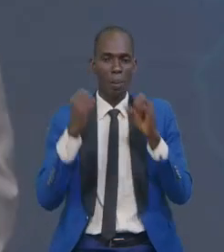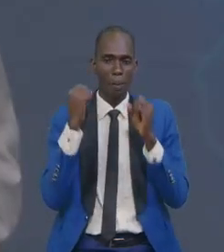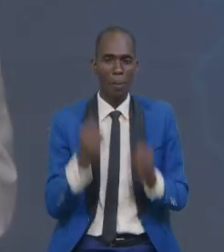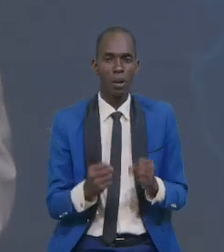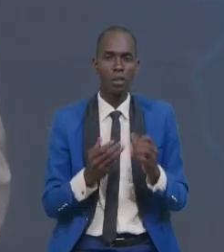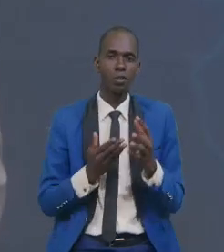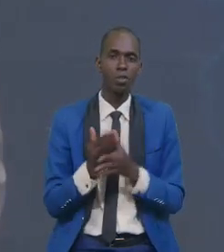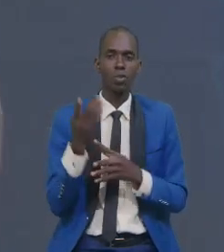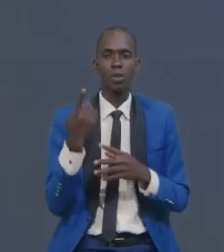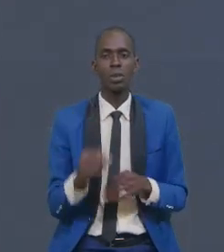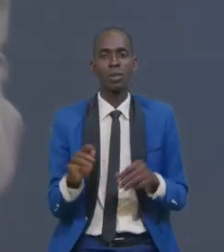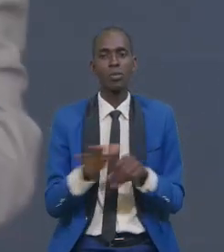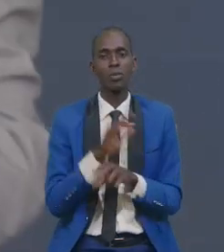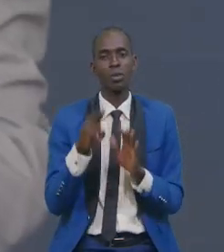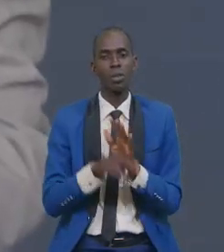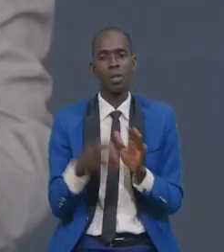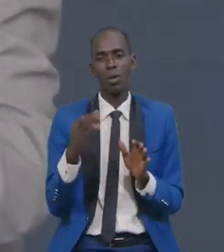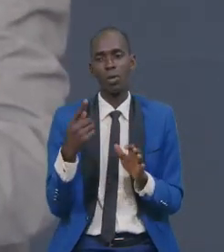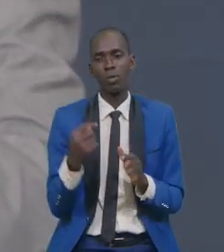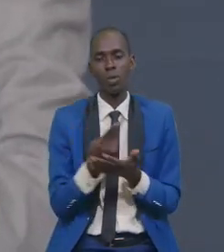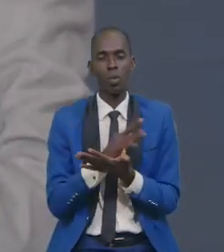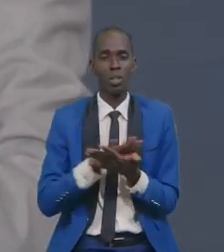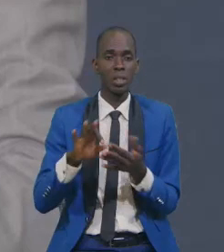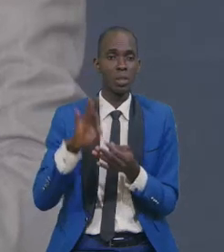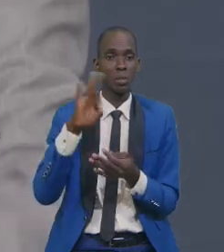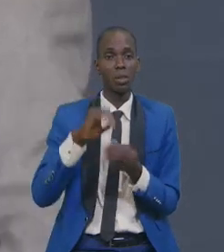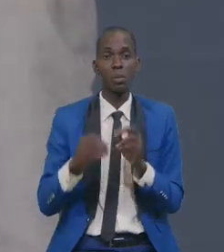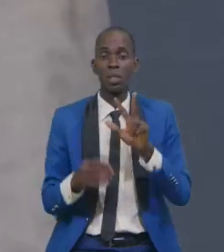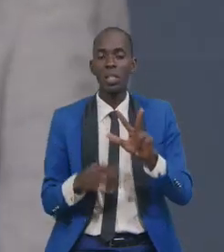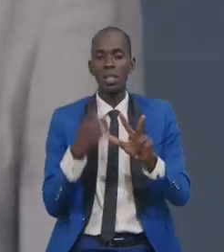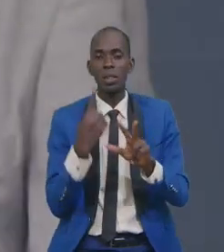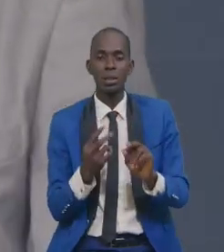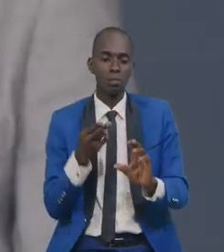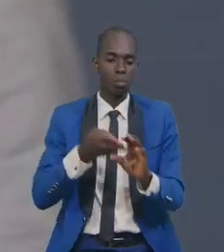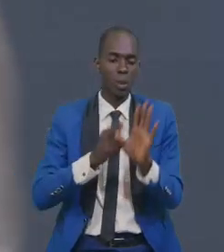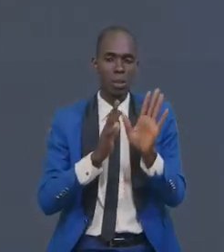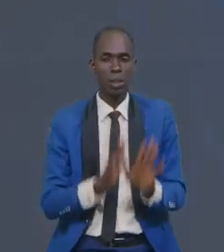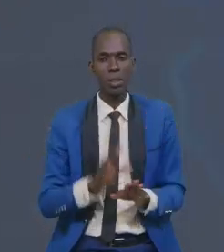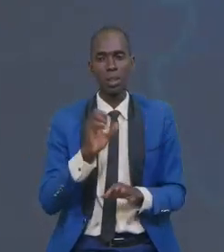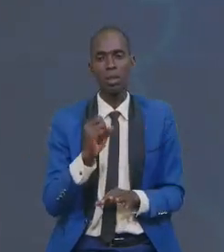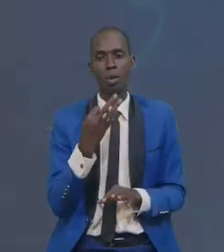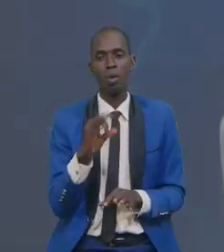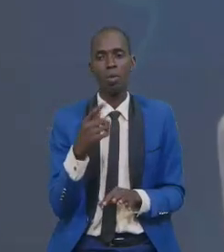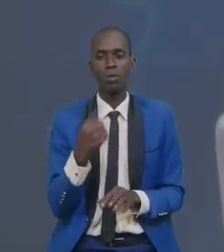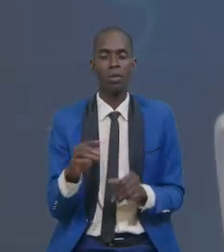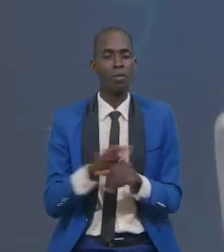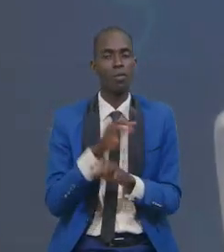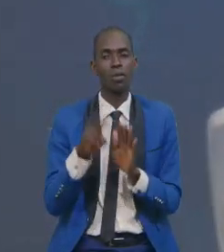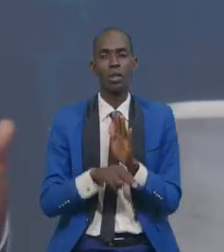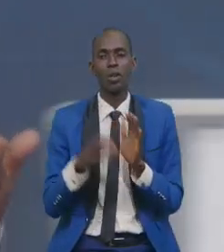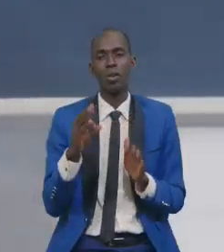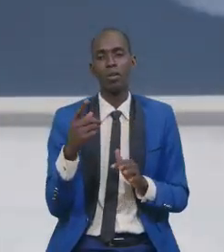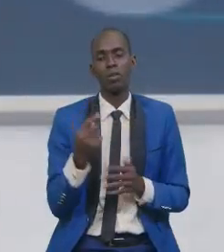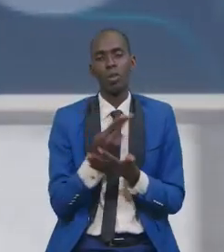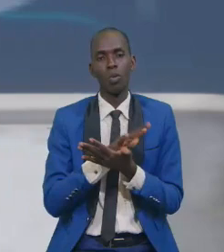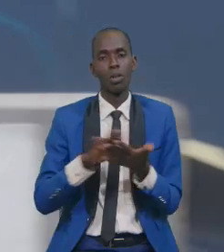fullness of the Holy Ghost. Number three, the partakers of the fullness of the Holy Ghost. You know, we have